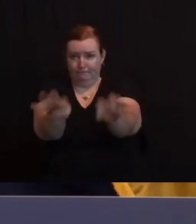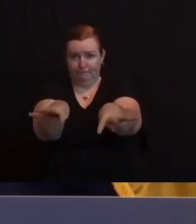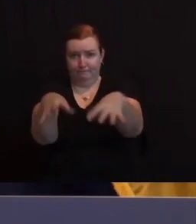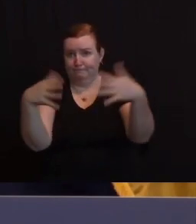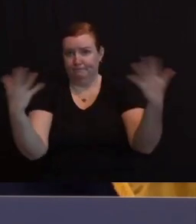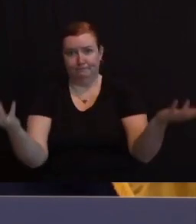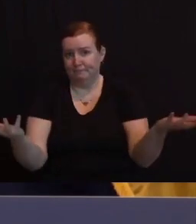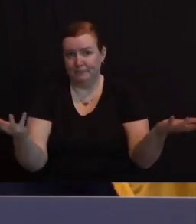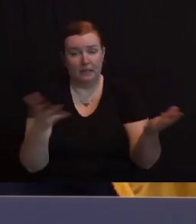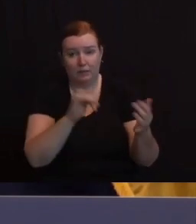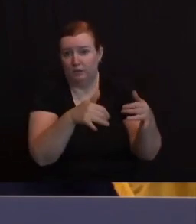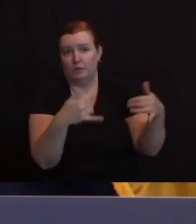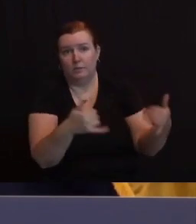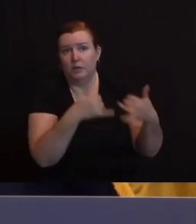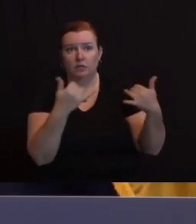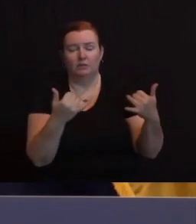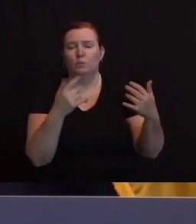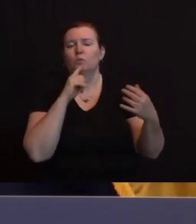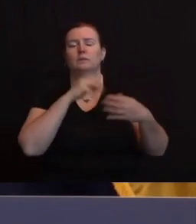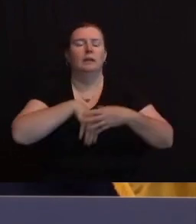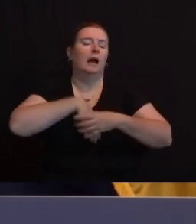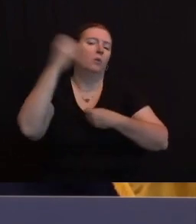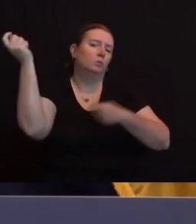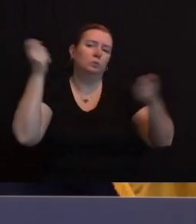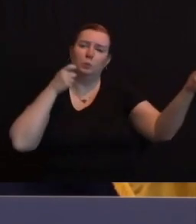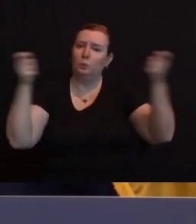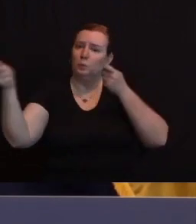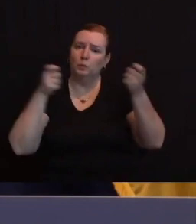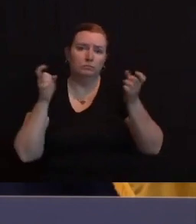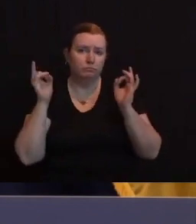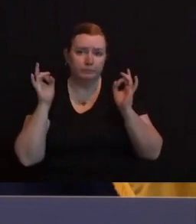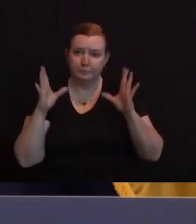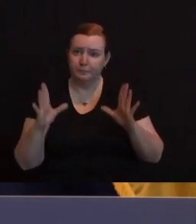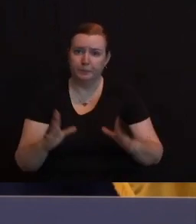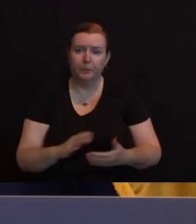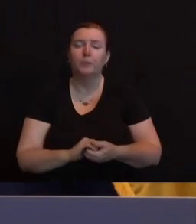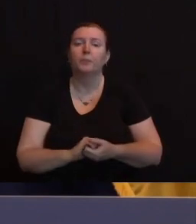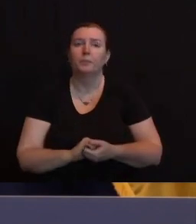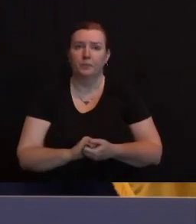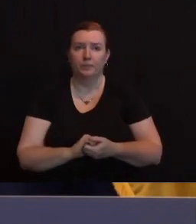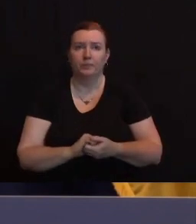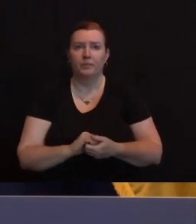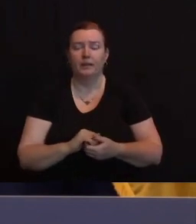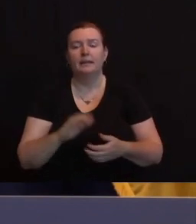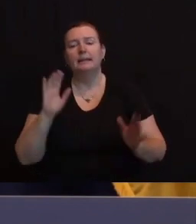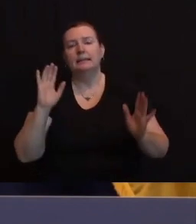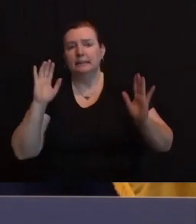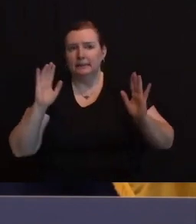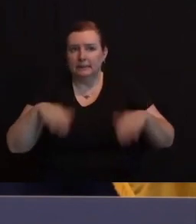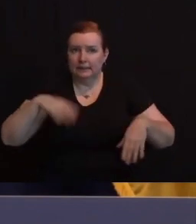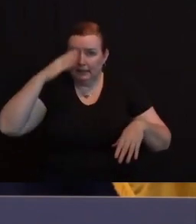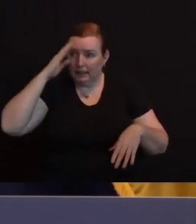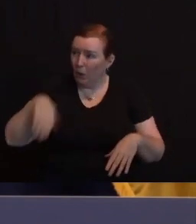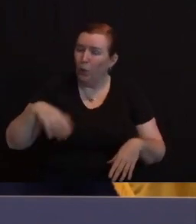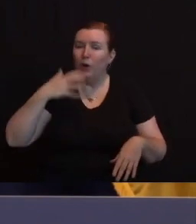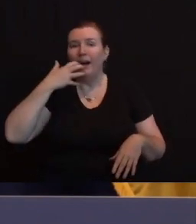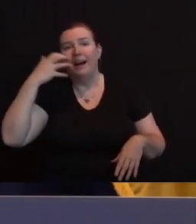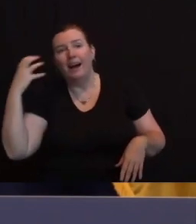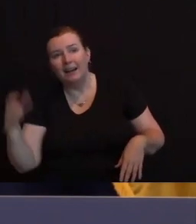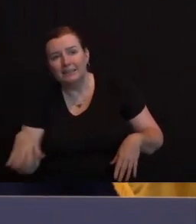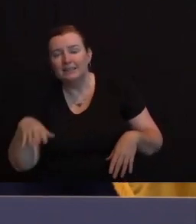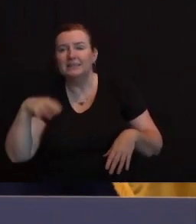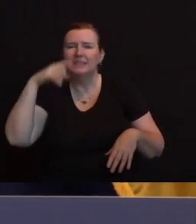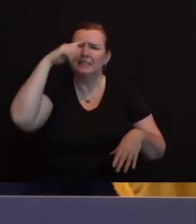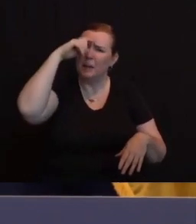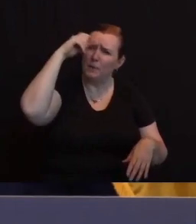party. But Judy, you think many, I believe, right? So yes, it's hot. Yes, it's summer. Yes, we all want, and in